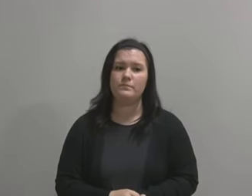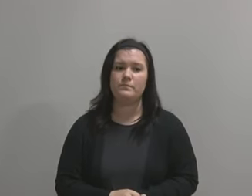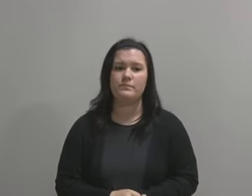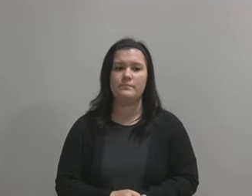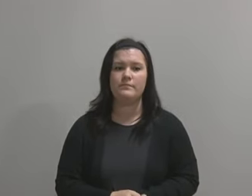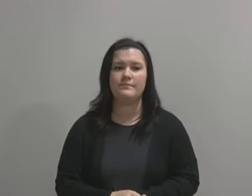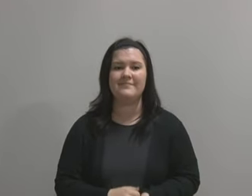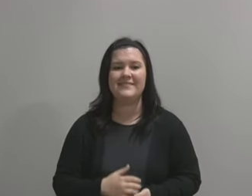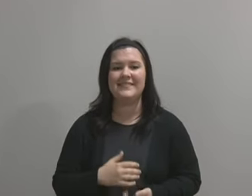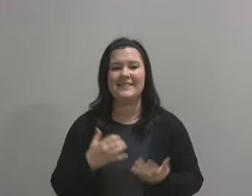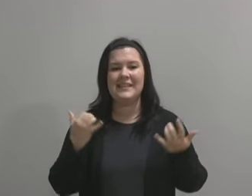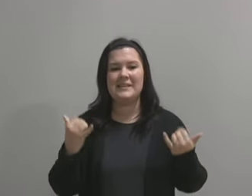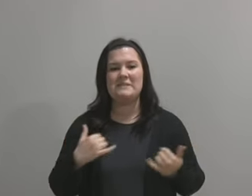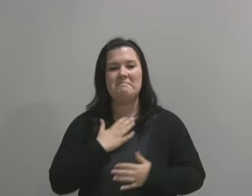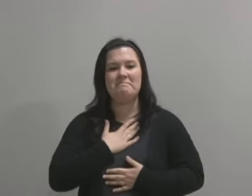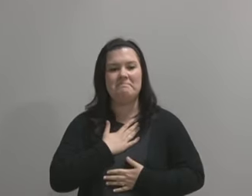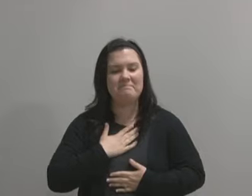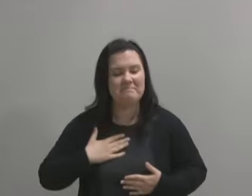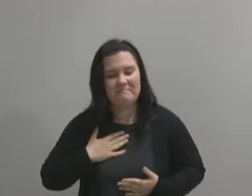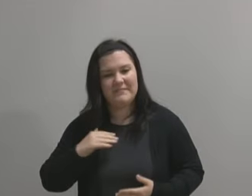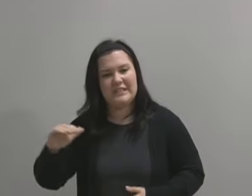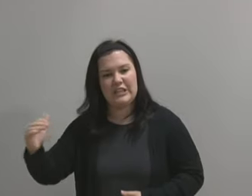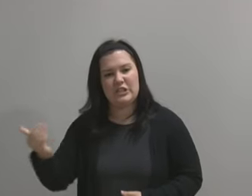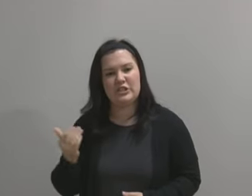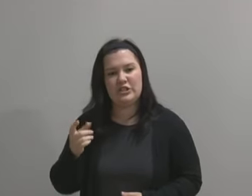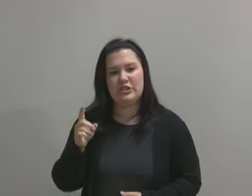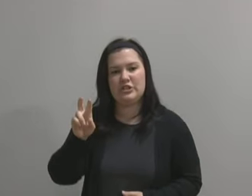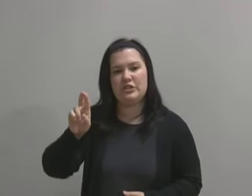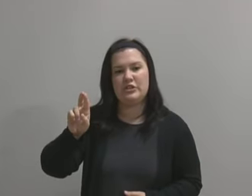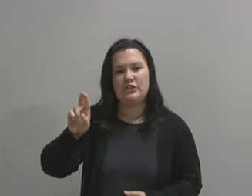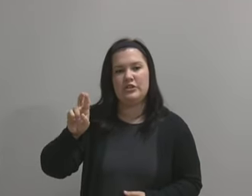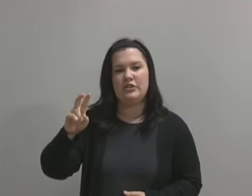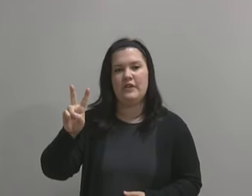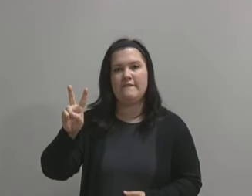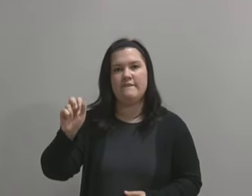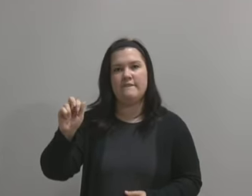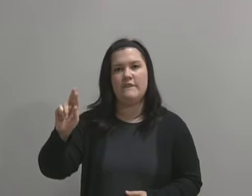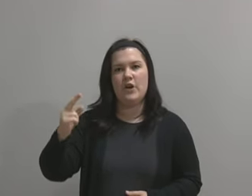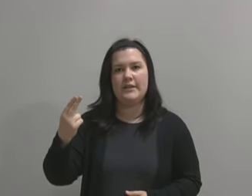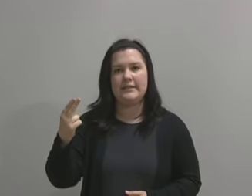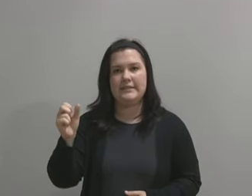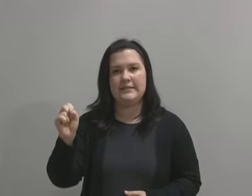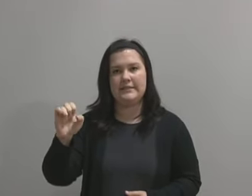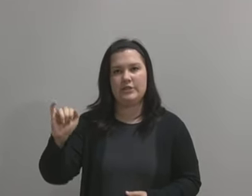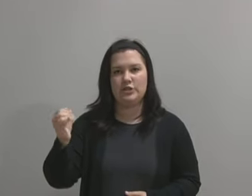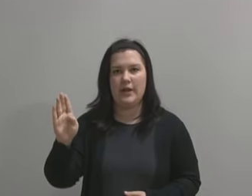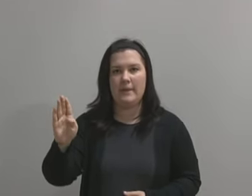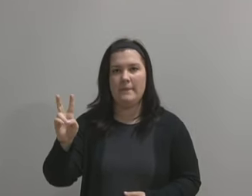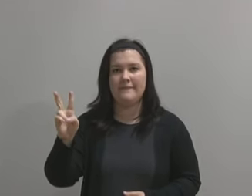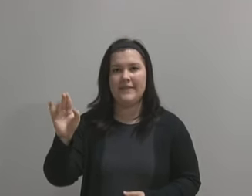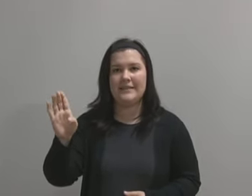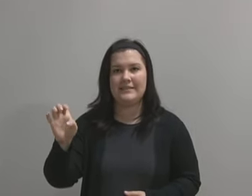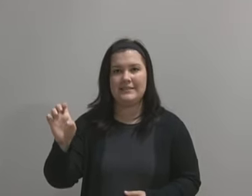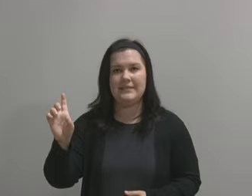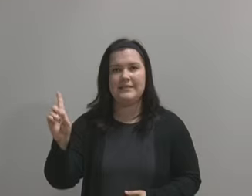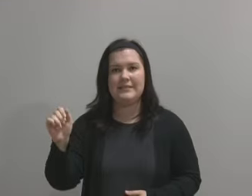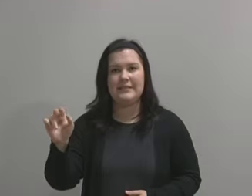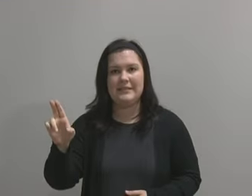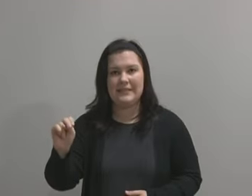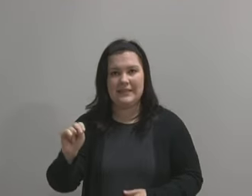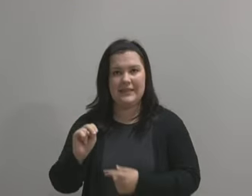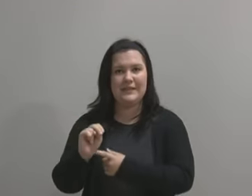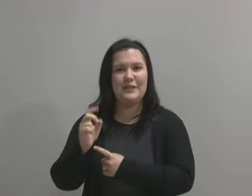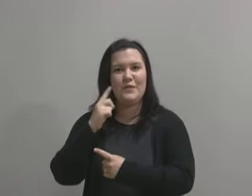is now my pleasure to introduce Dr. Varghese Jacob, the Vice Dean of our school.